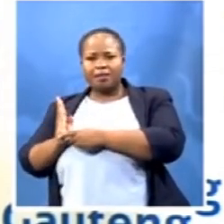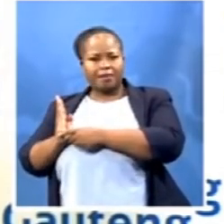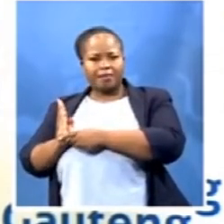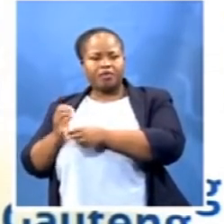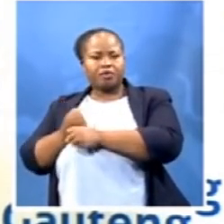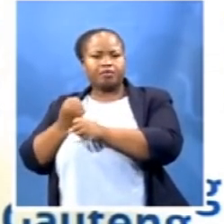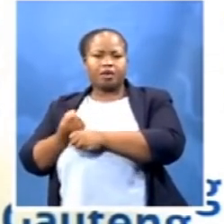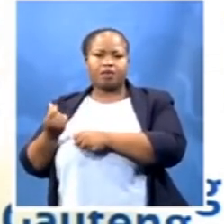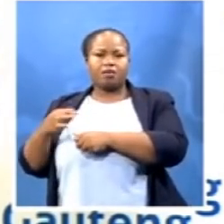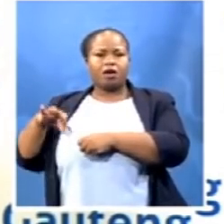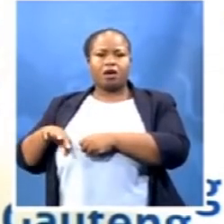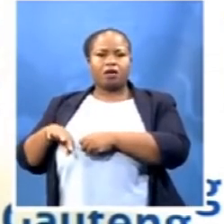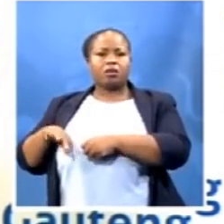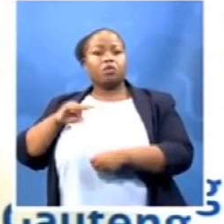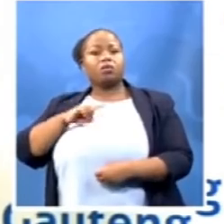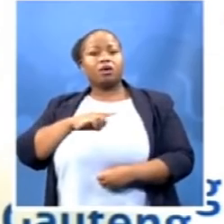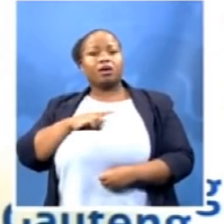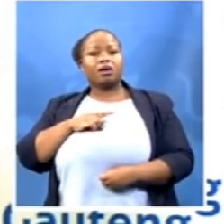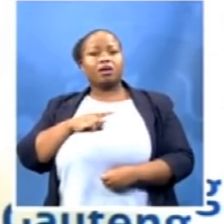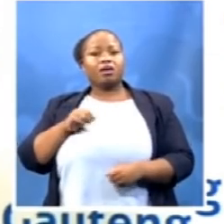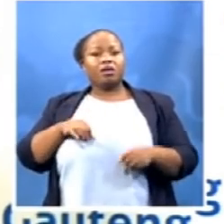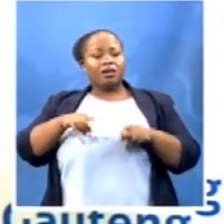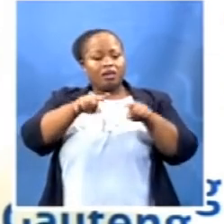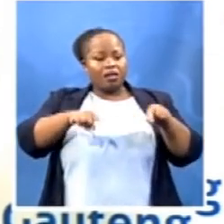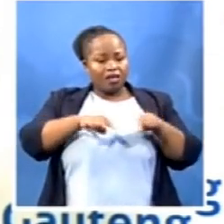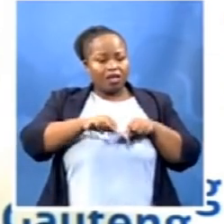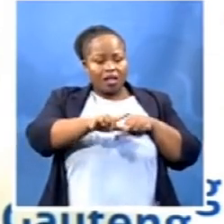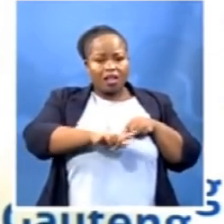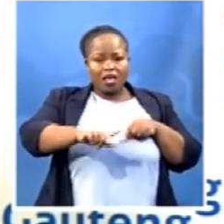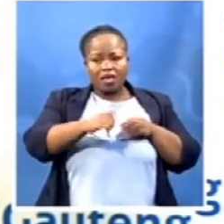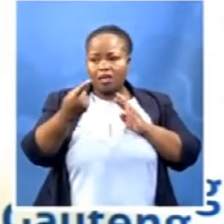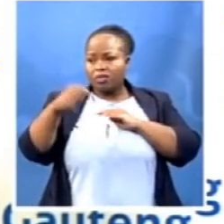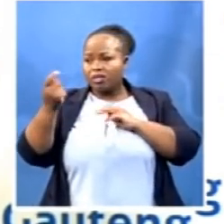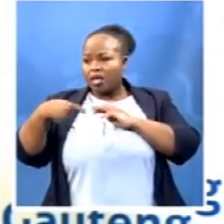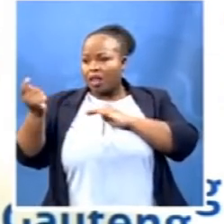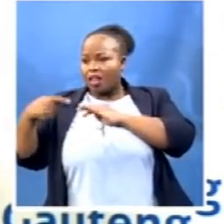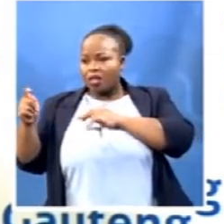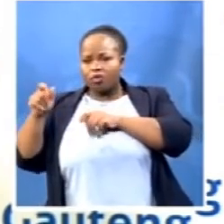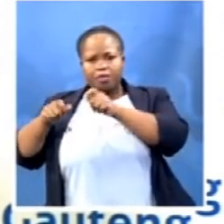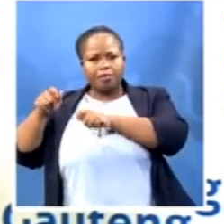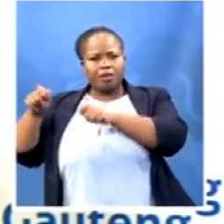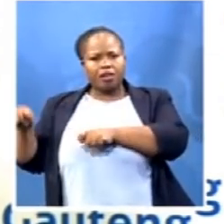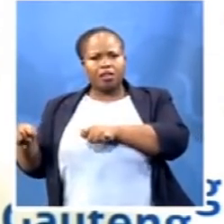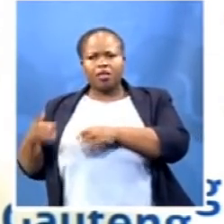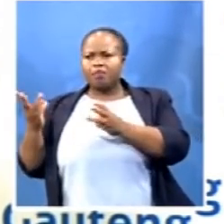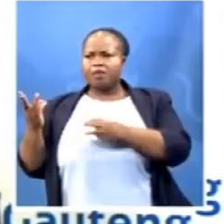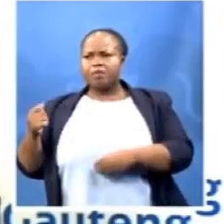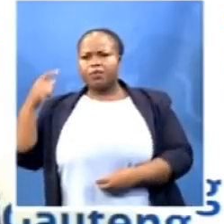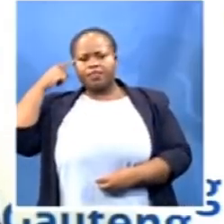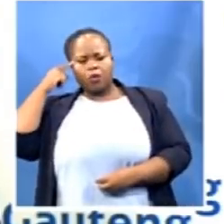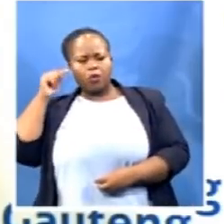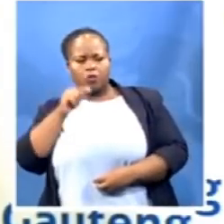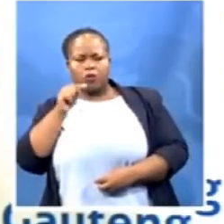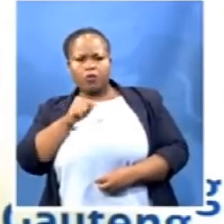these stands to people, and they create a false impression that they will be able to. Now there's a